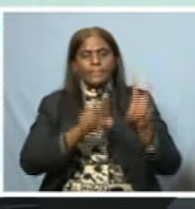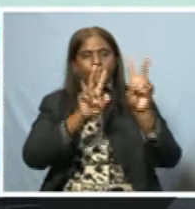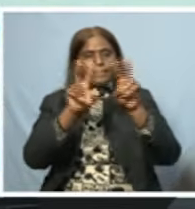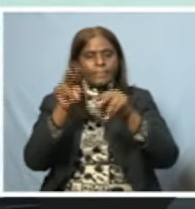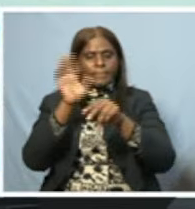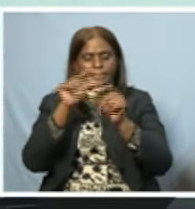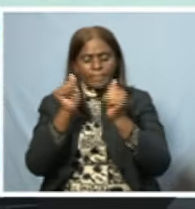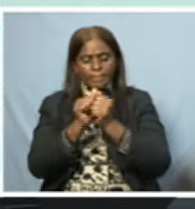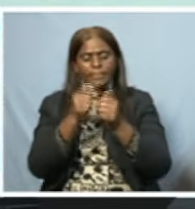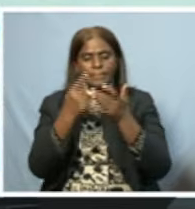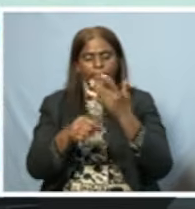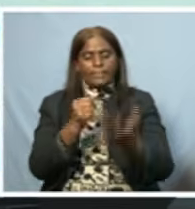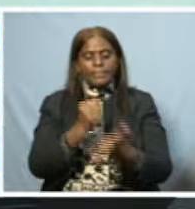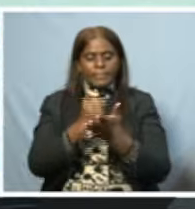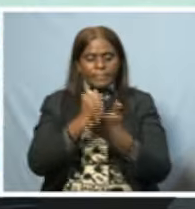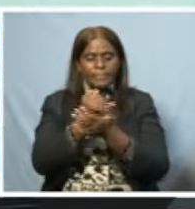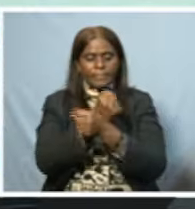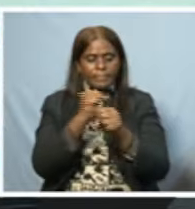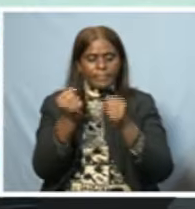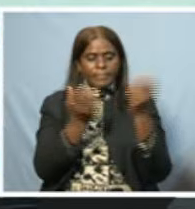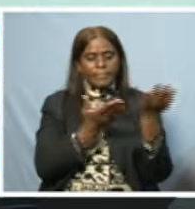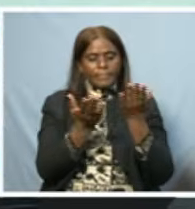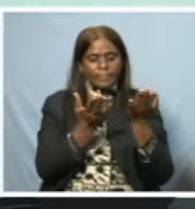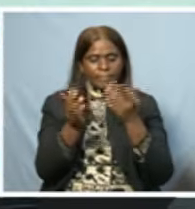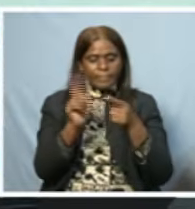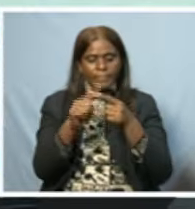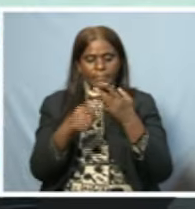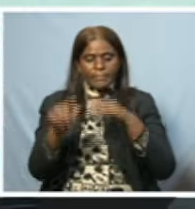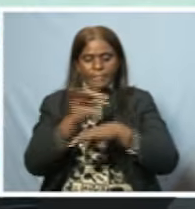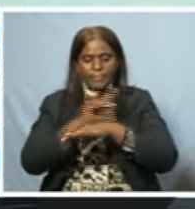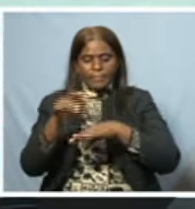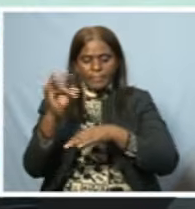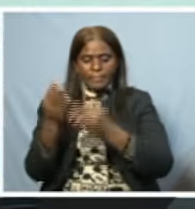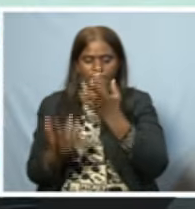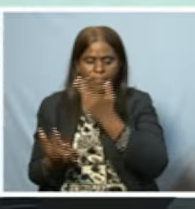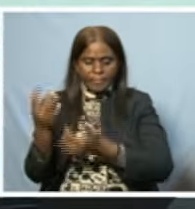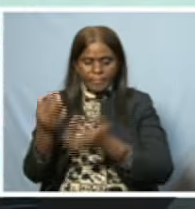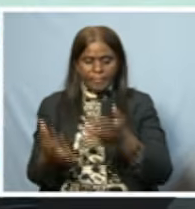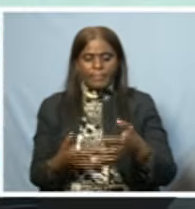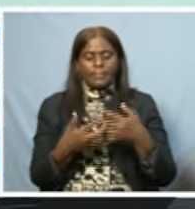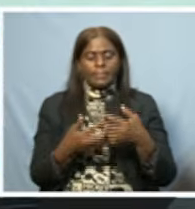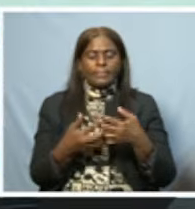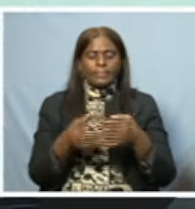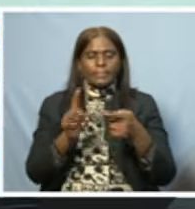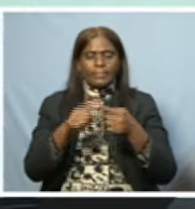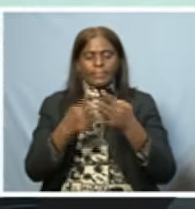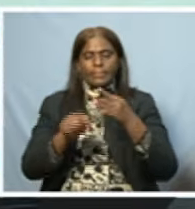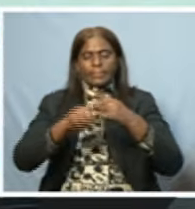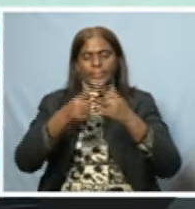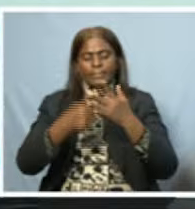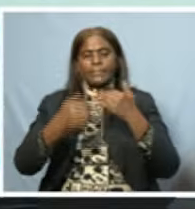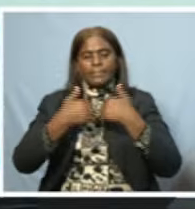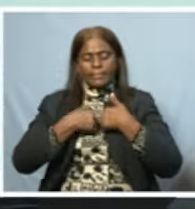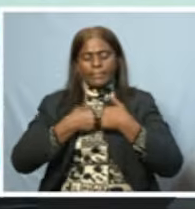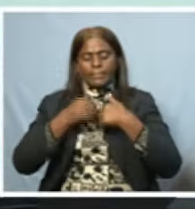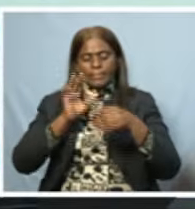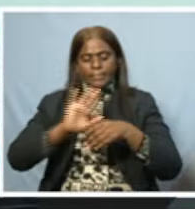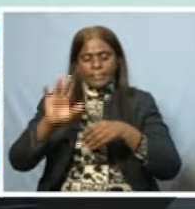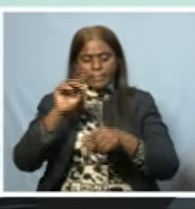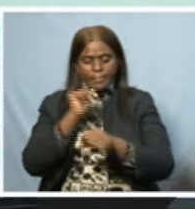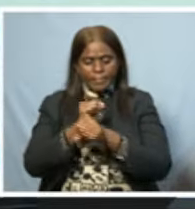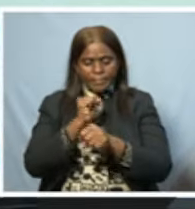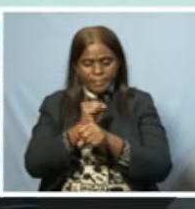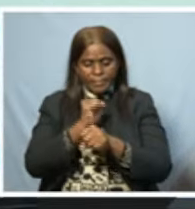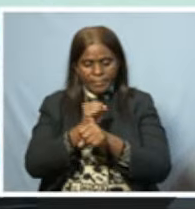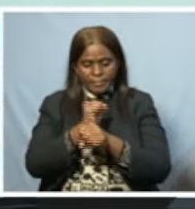inspections and rescue services, but lack of fire engine to effectively carry out the